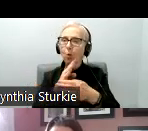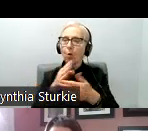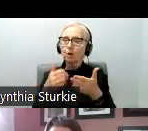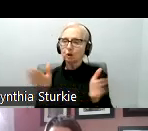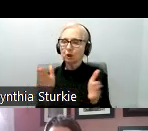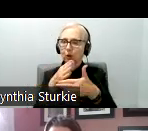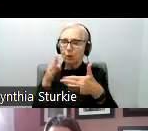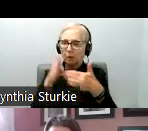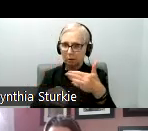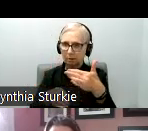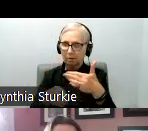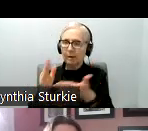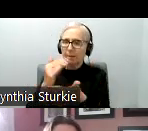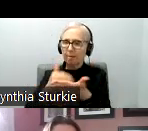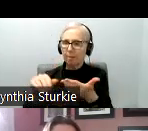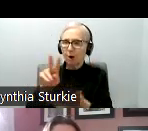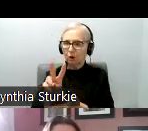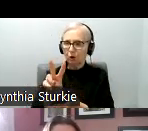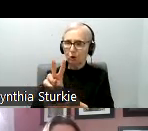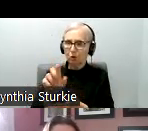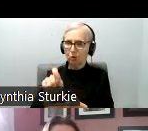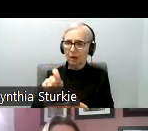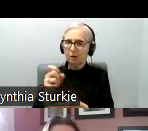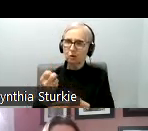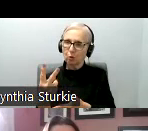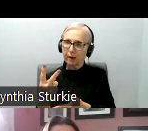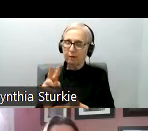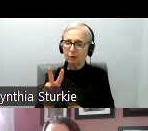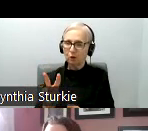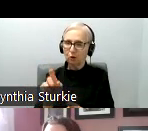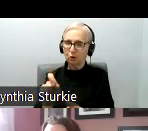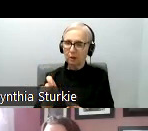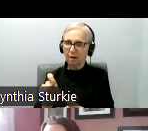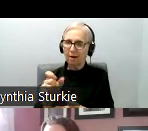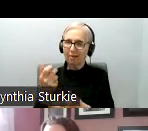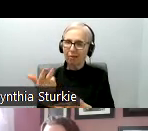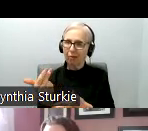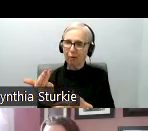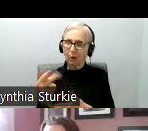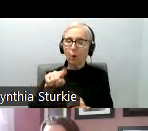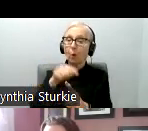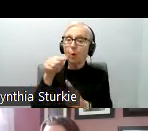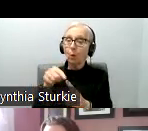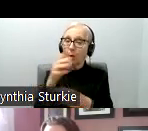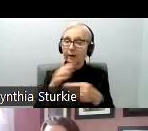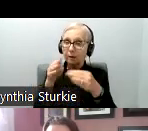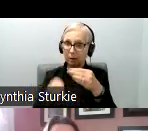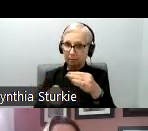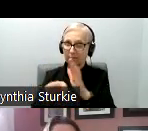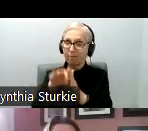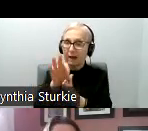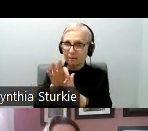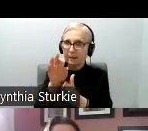documents is in parts 2.12 and 2.13. And the when to complete is found in